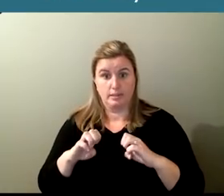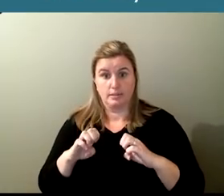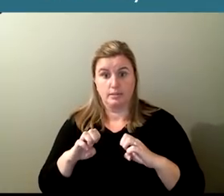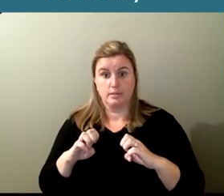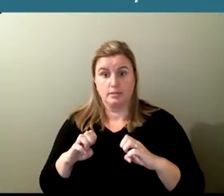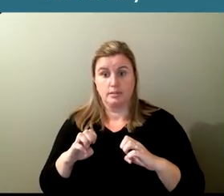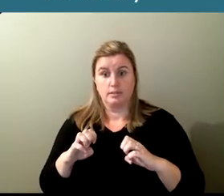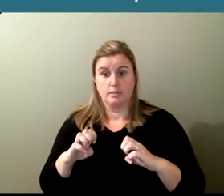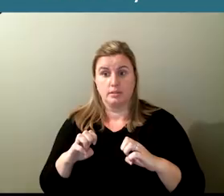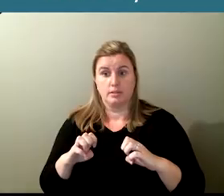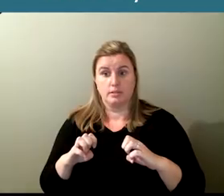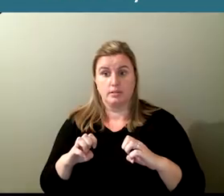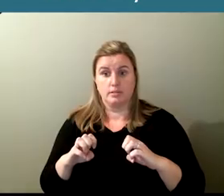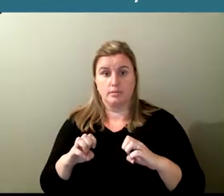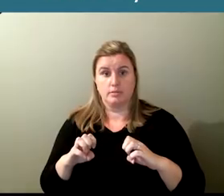this